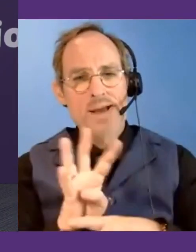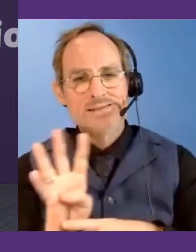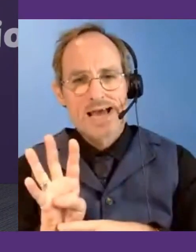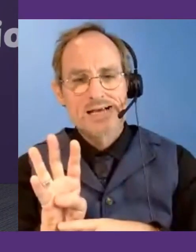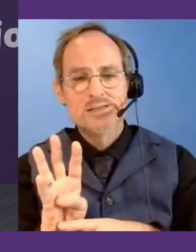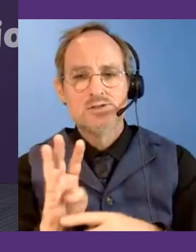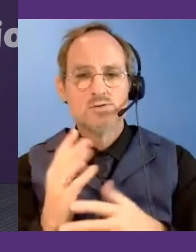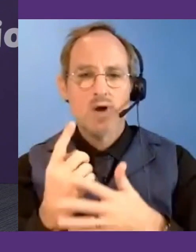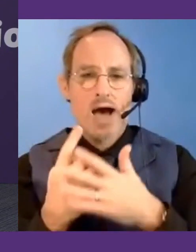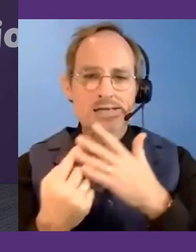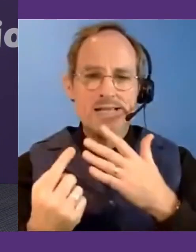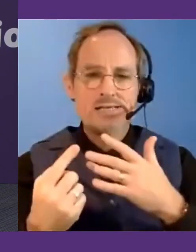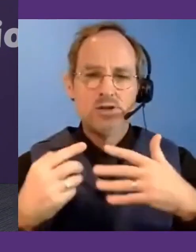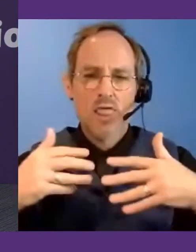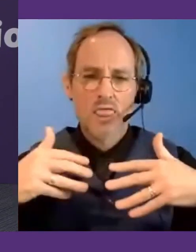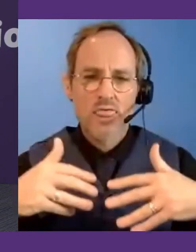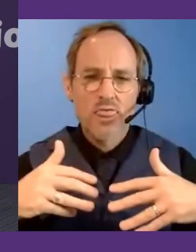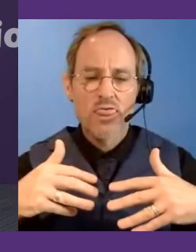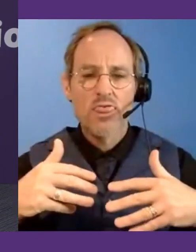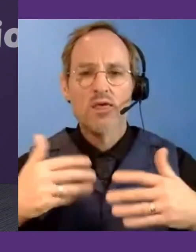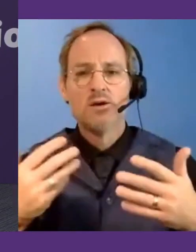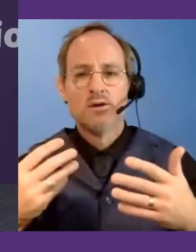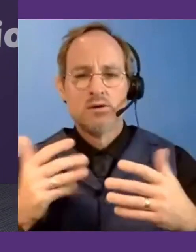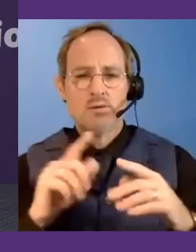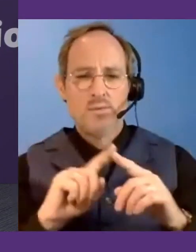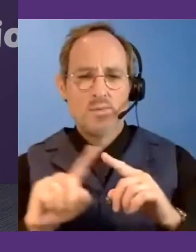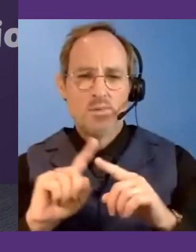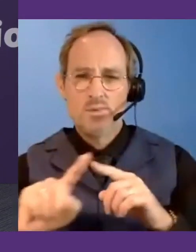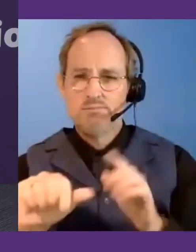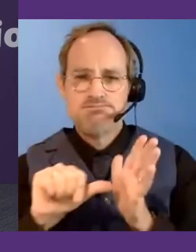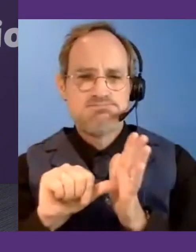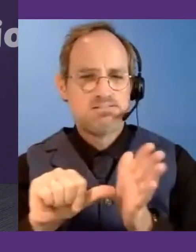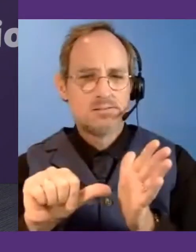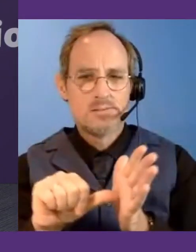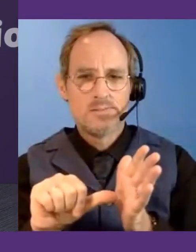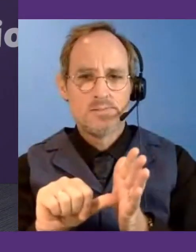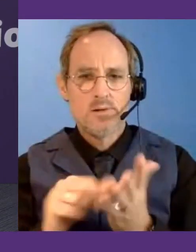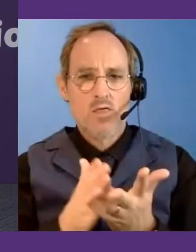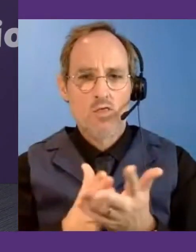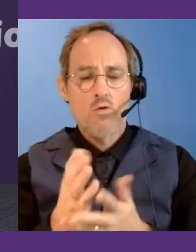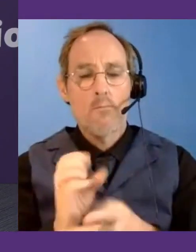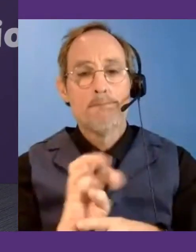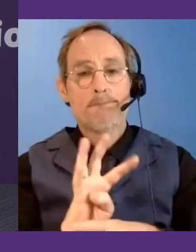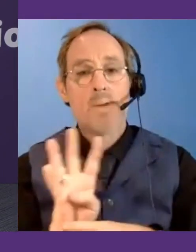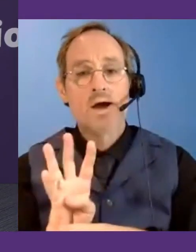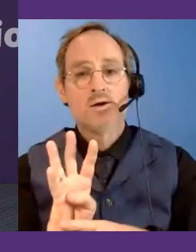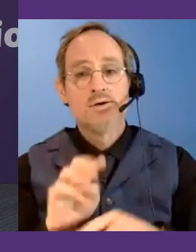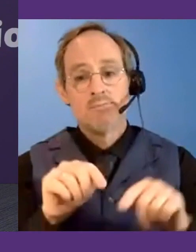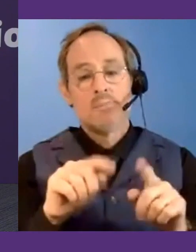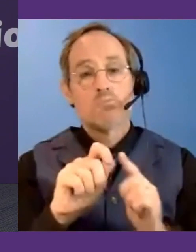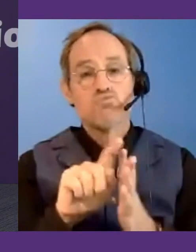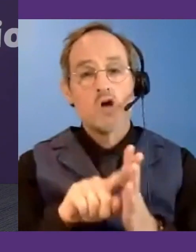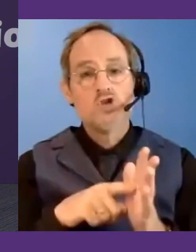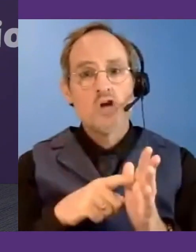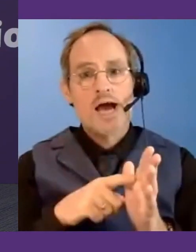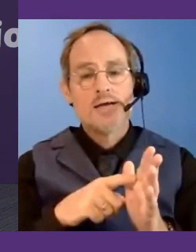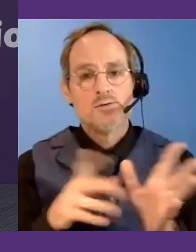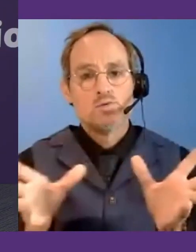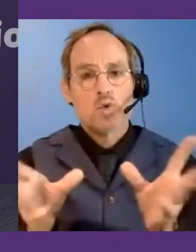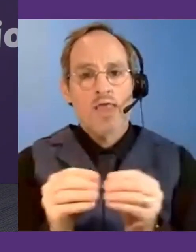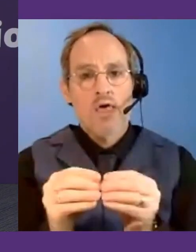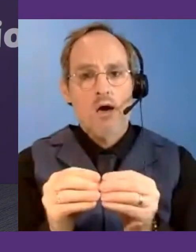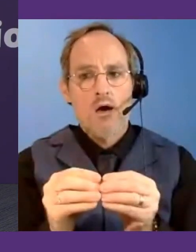isolation, really very difficult times. And the DCMS project brought together Good